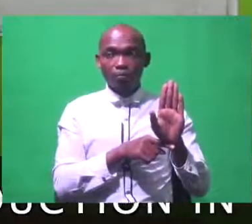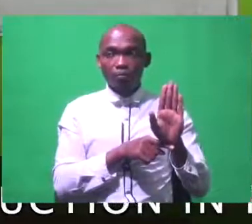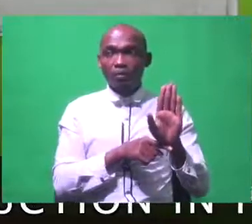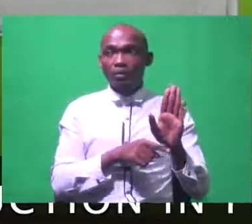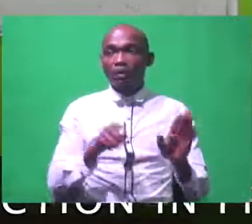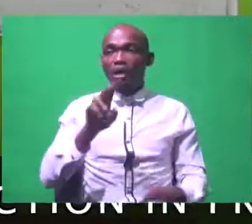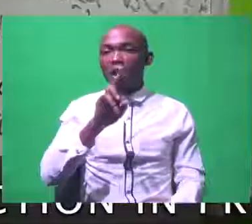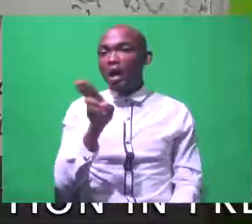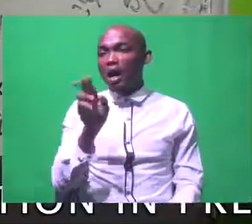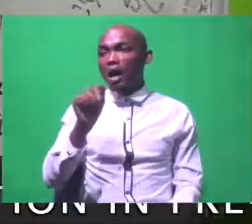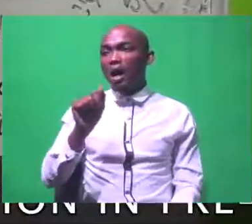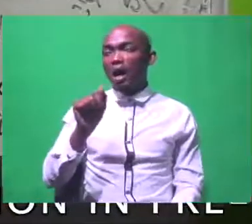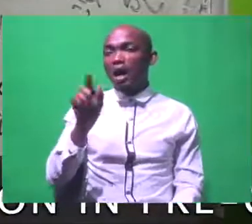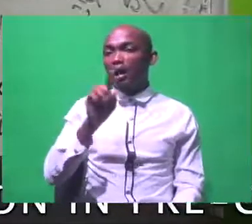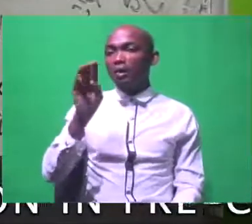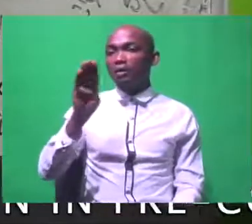Hadzabe